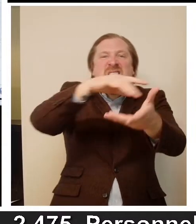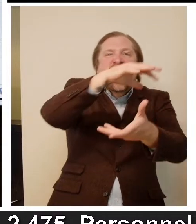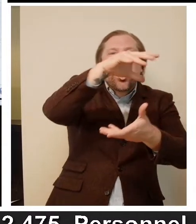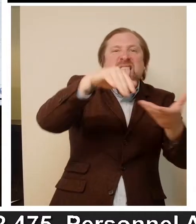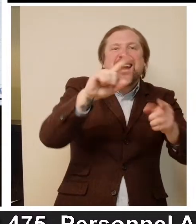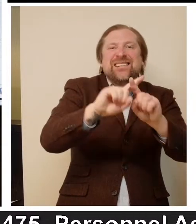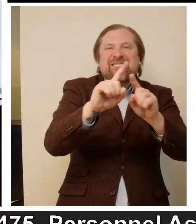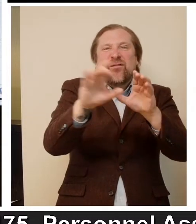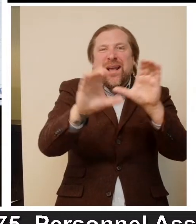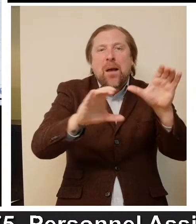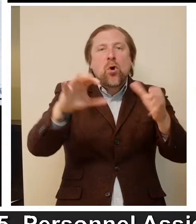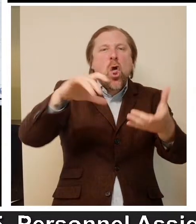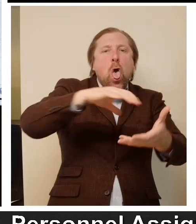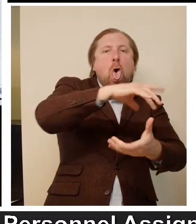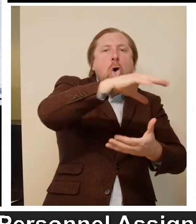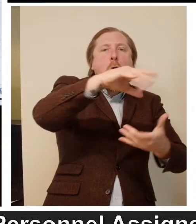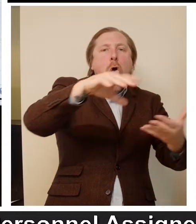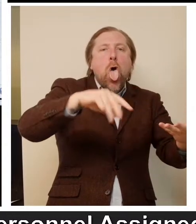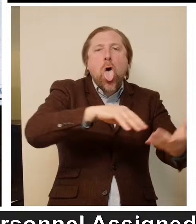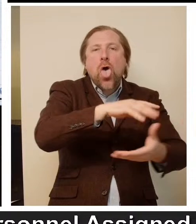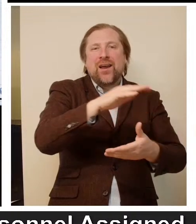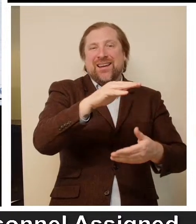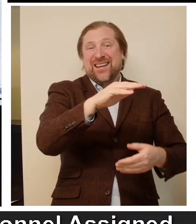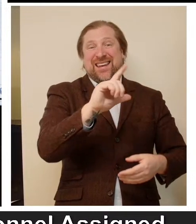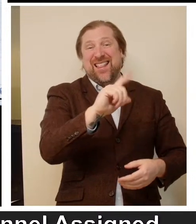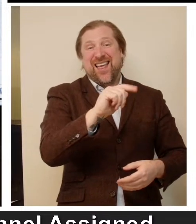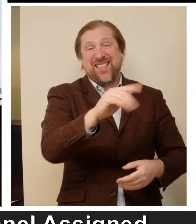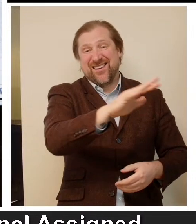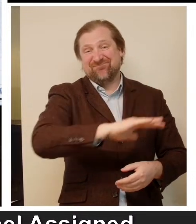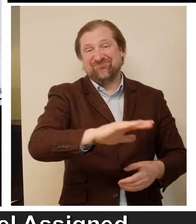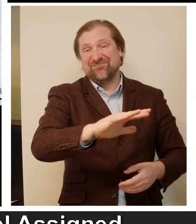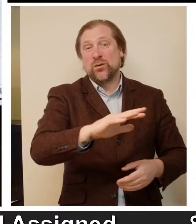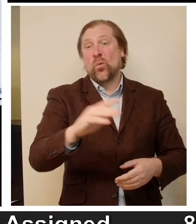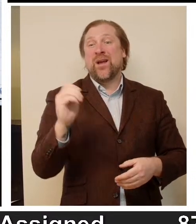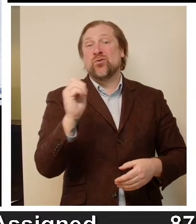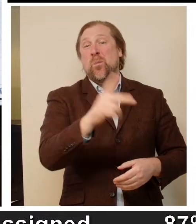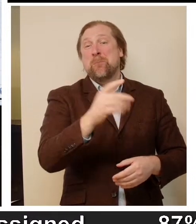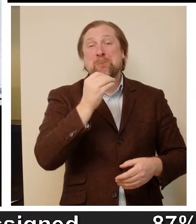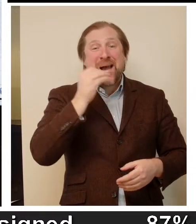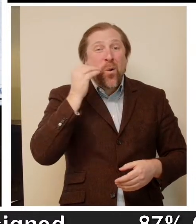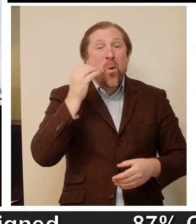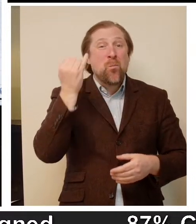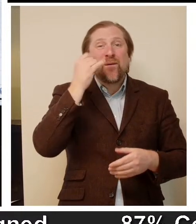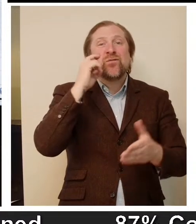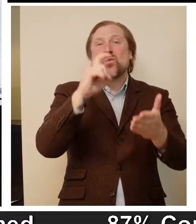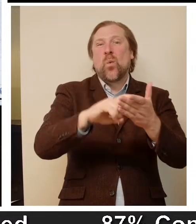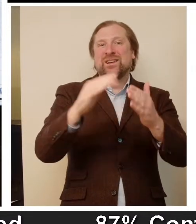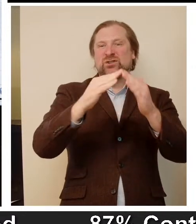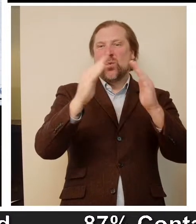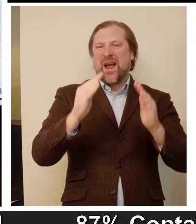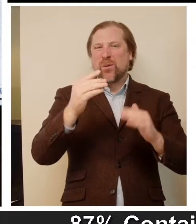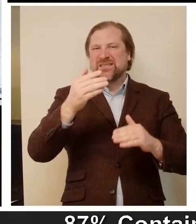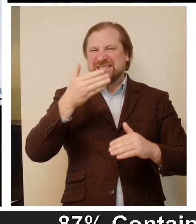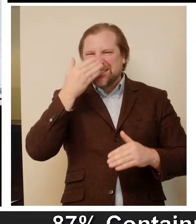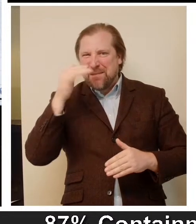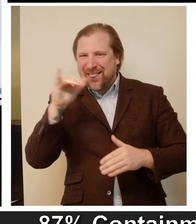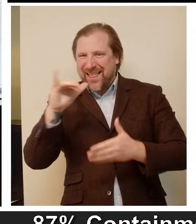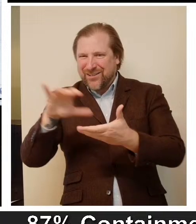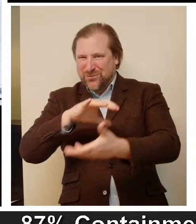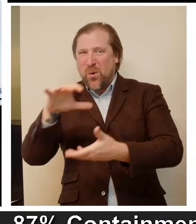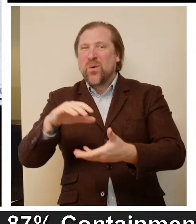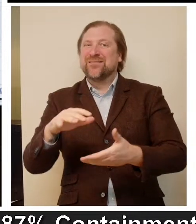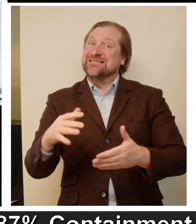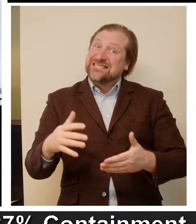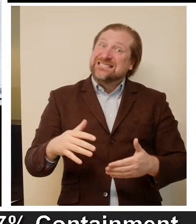volatile compounds in that column. So, as you return to your homes, or if you're noticing that your house still smells like smoke,